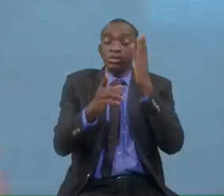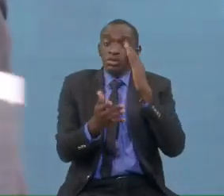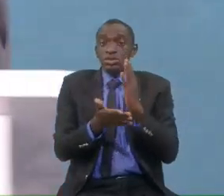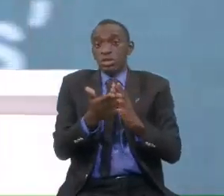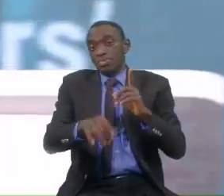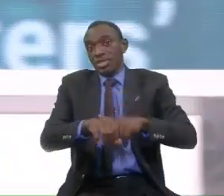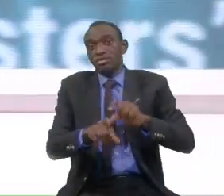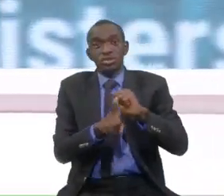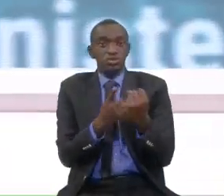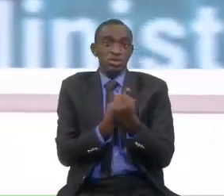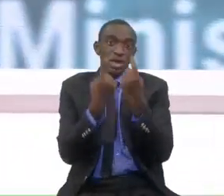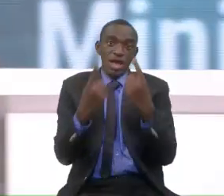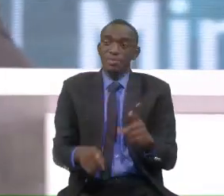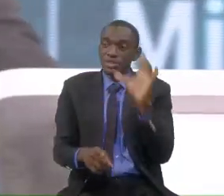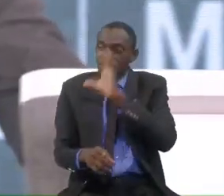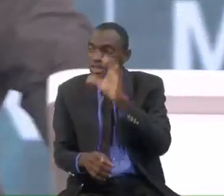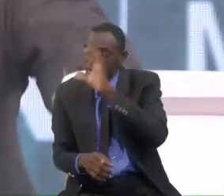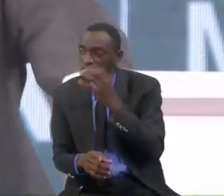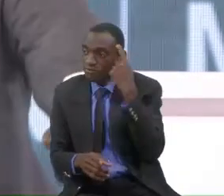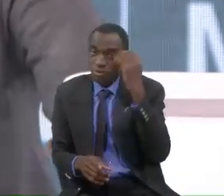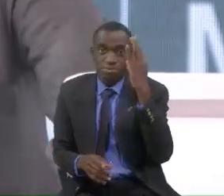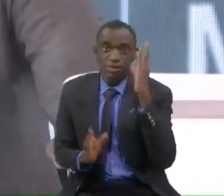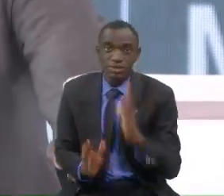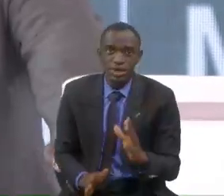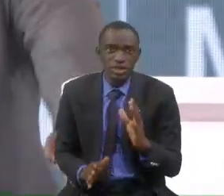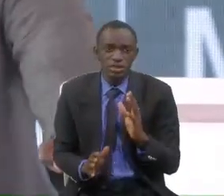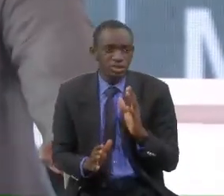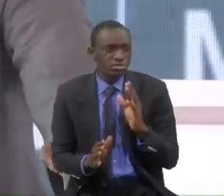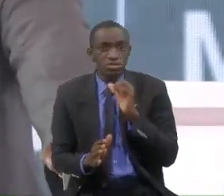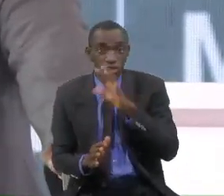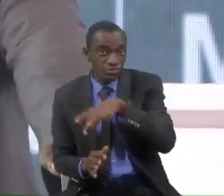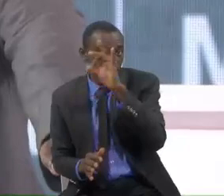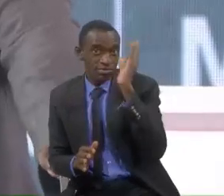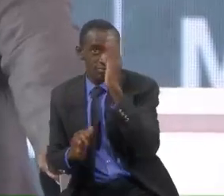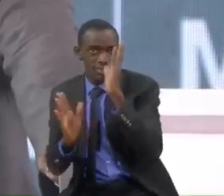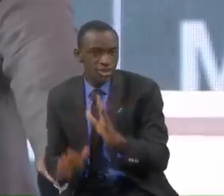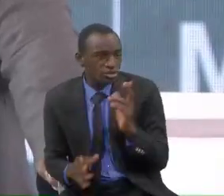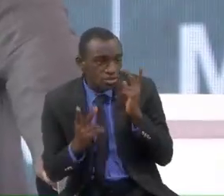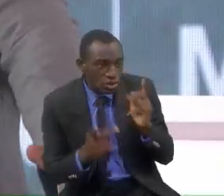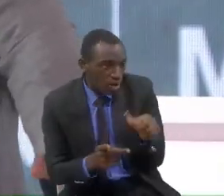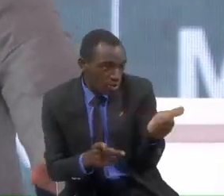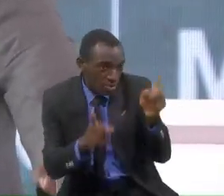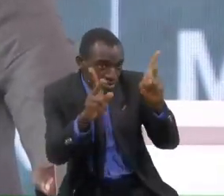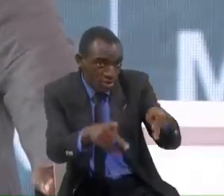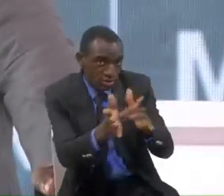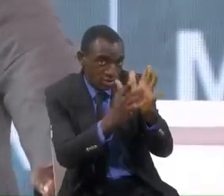then they looked around. They saw that he was sitting there. They said, sir, tonight the